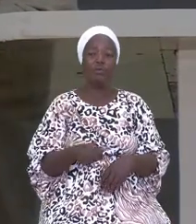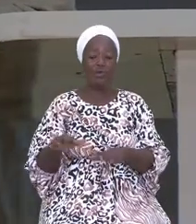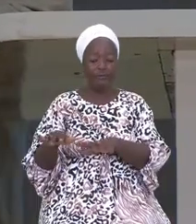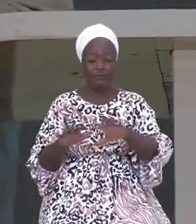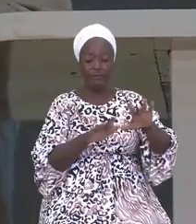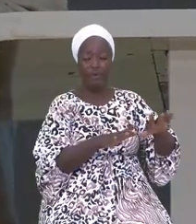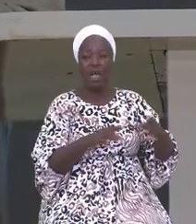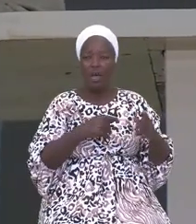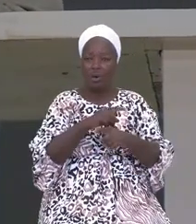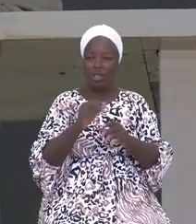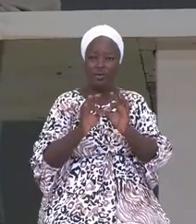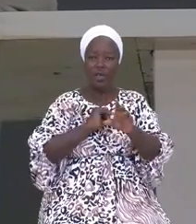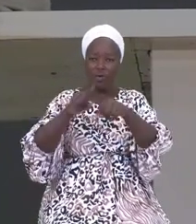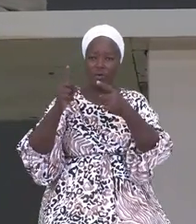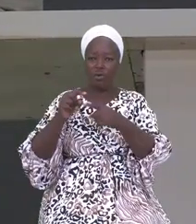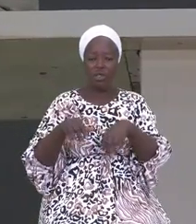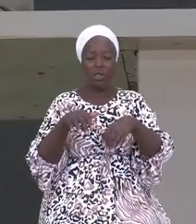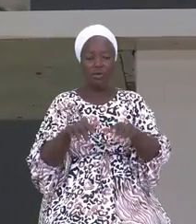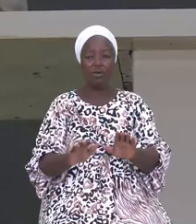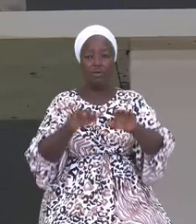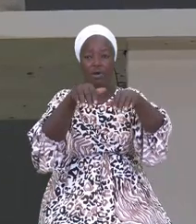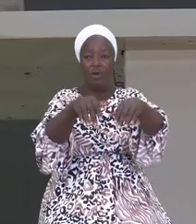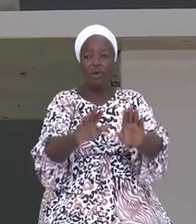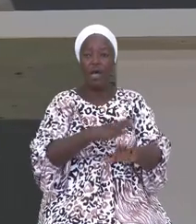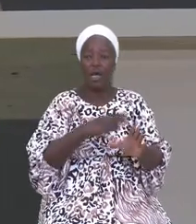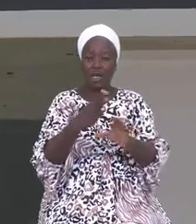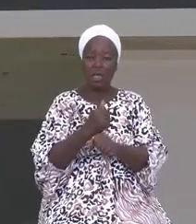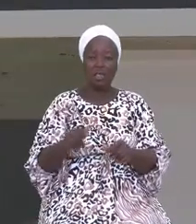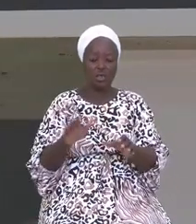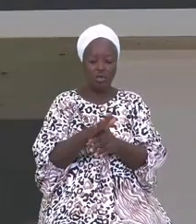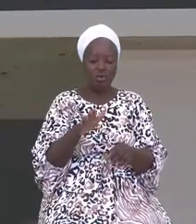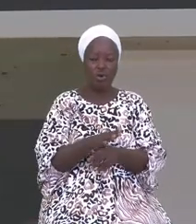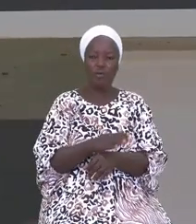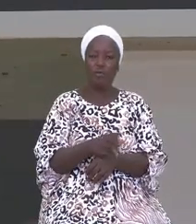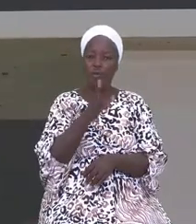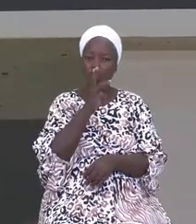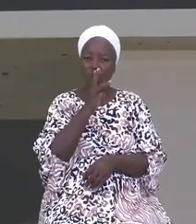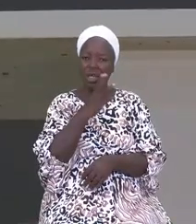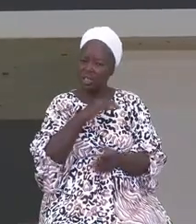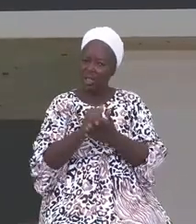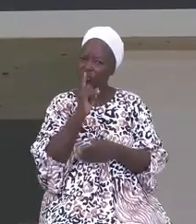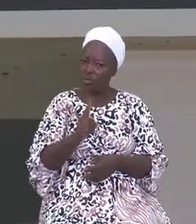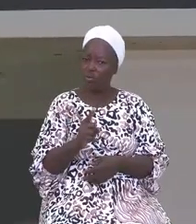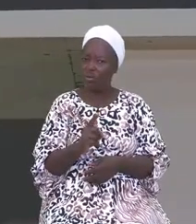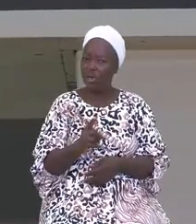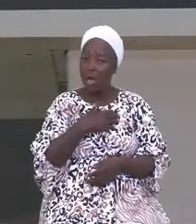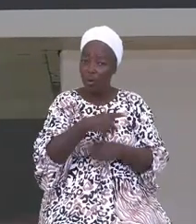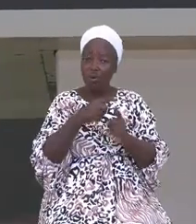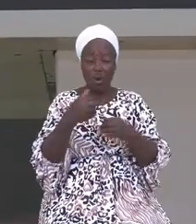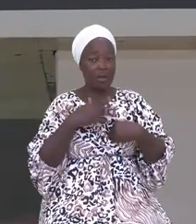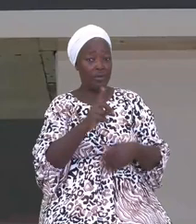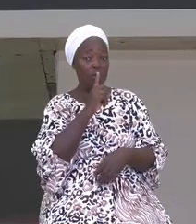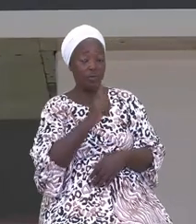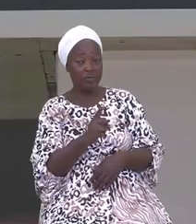go to the river, I'll get enough water. That's a fact. And when you have a fact, then you